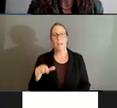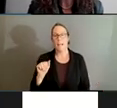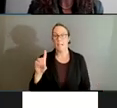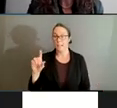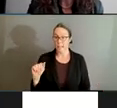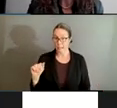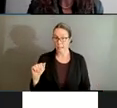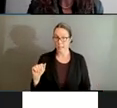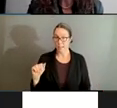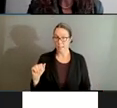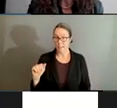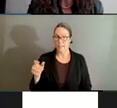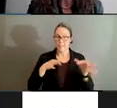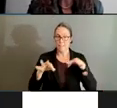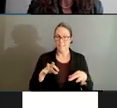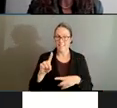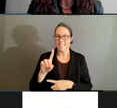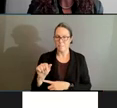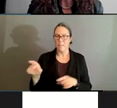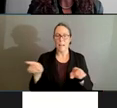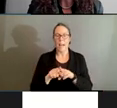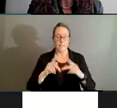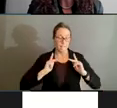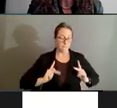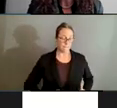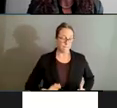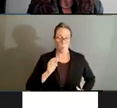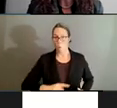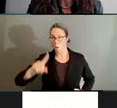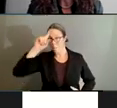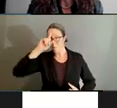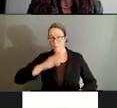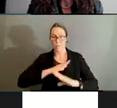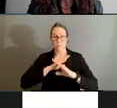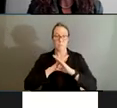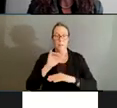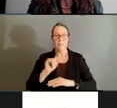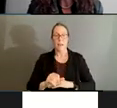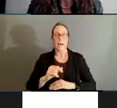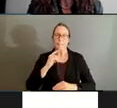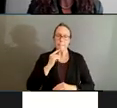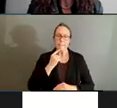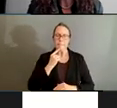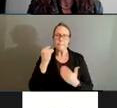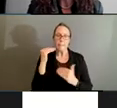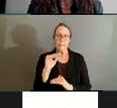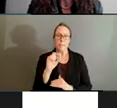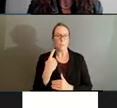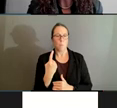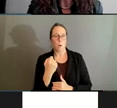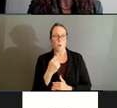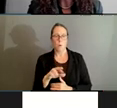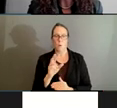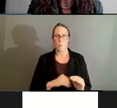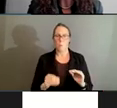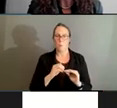Act, ADA, defines disability as a physical or mental impairment that substantially limits one or more of the